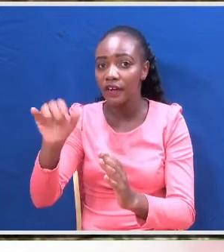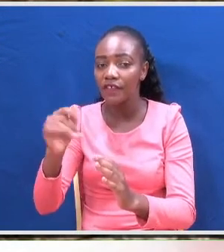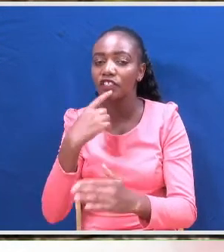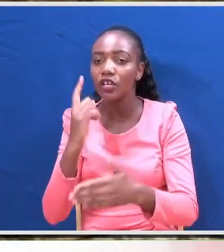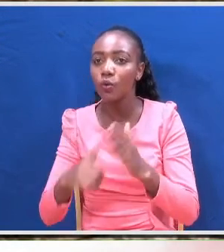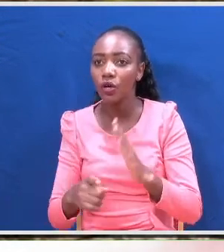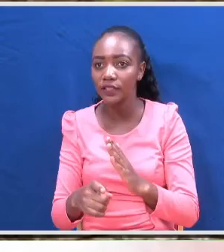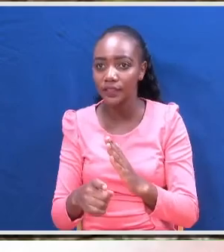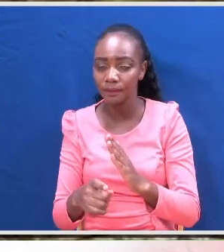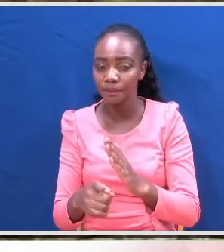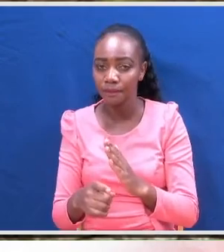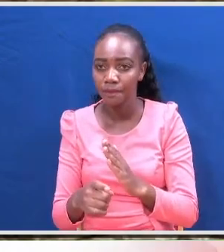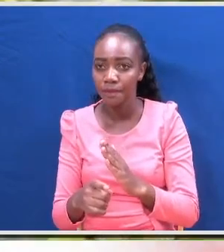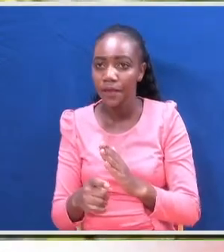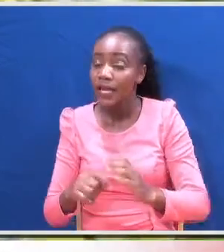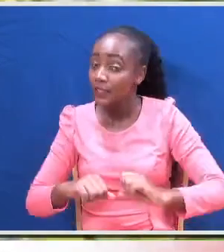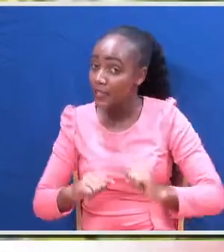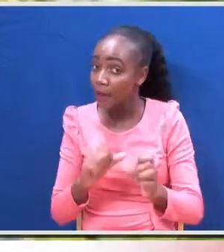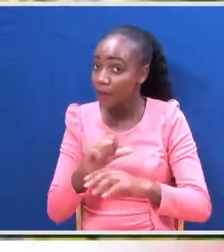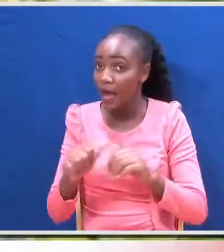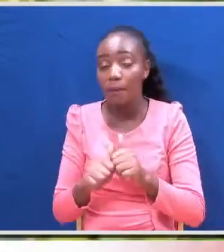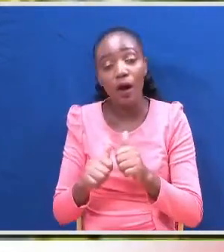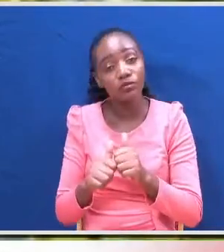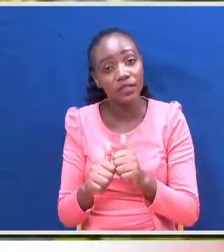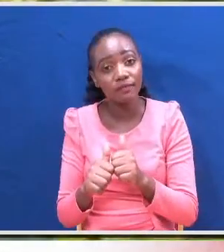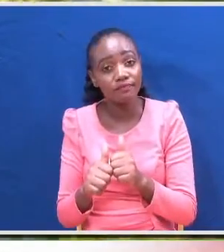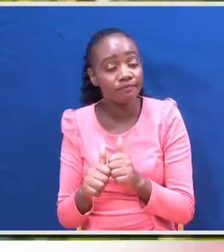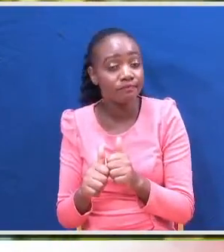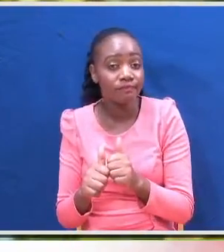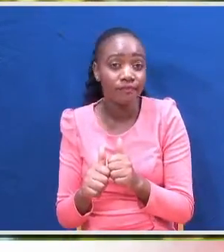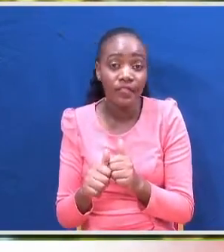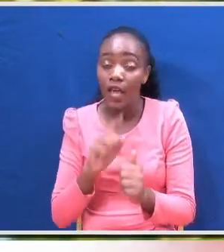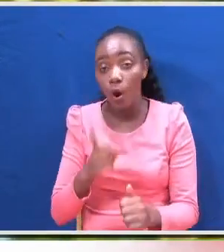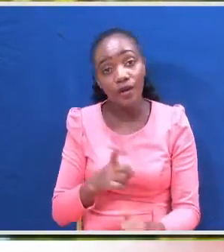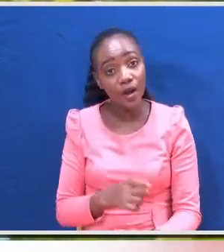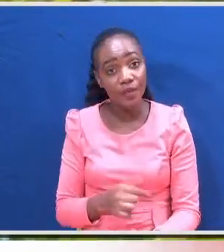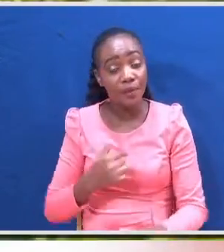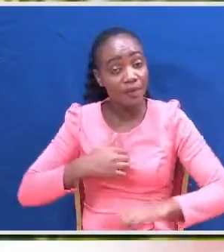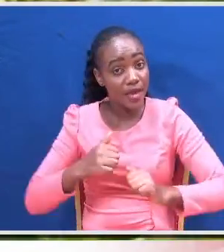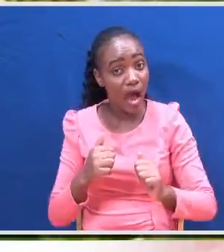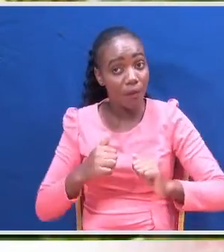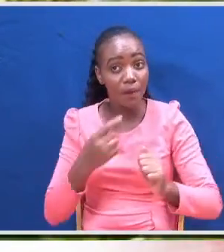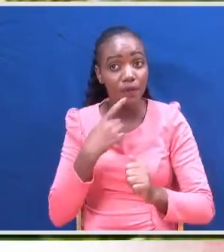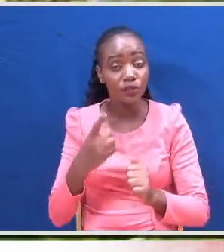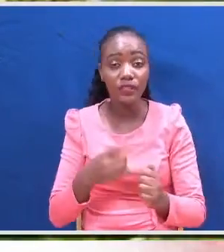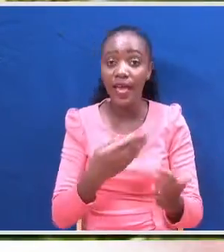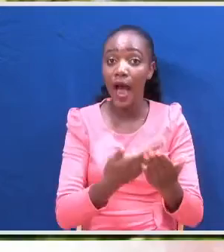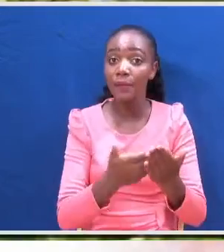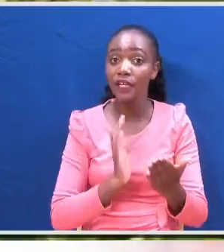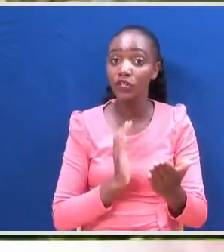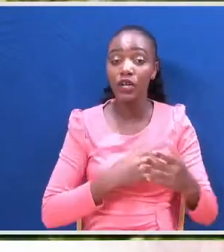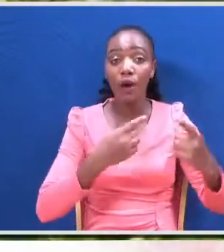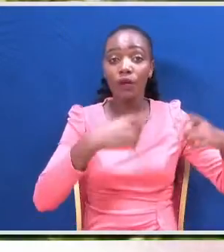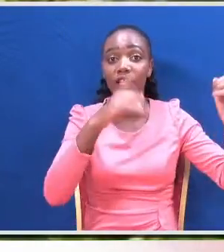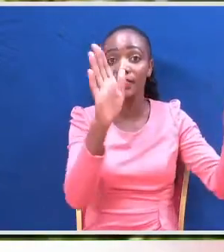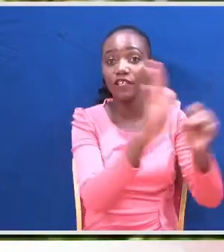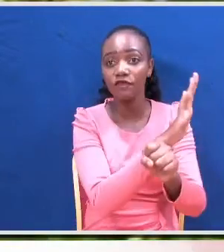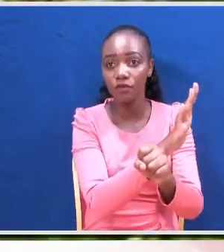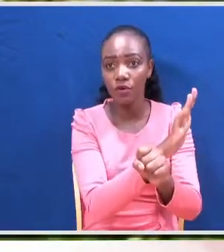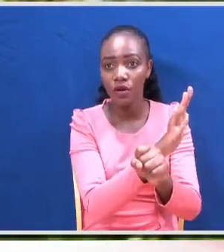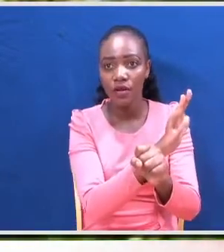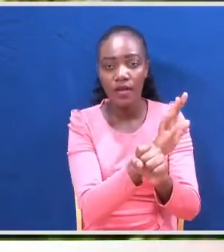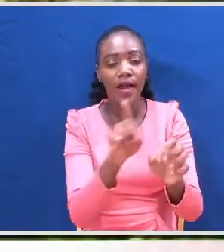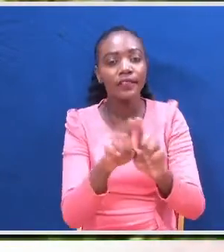ameelezea kuridhishwa kwake na uamuzi huo. And I am happy to say that our application was successful. The